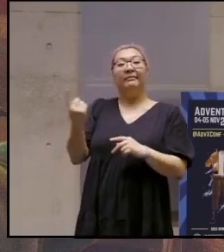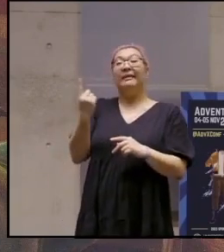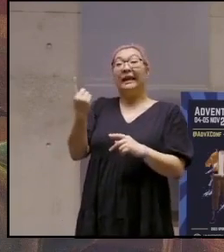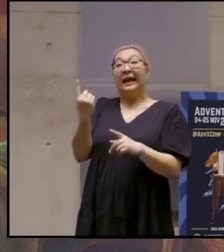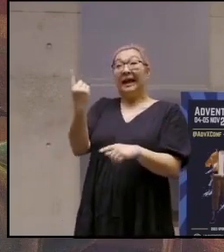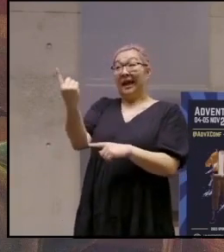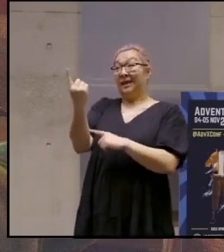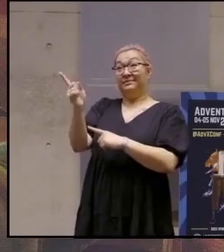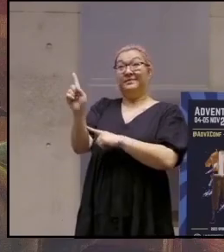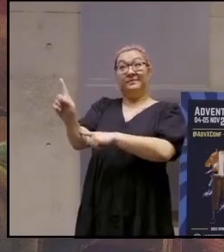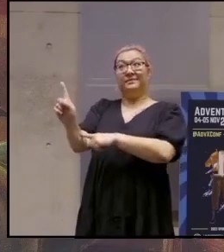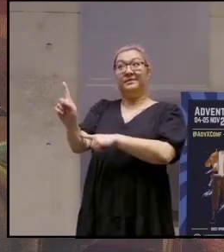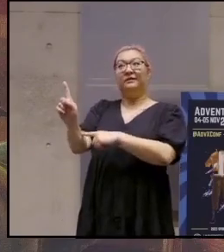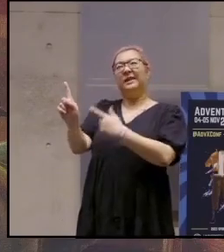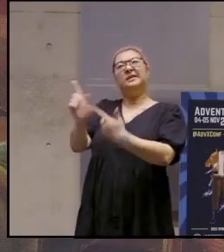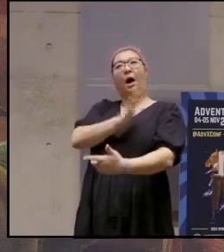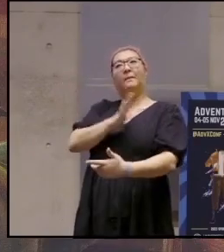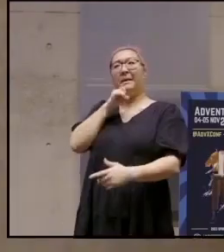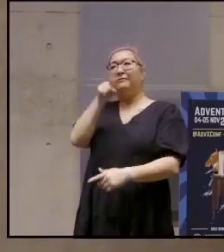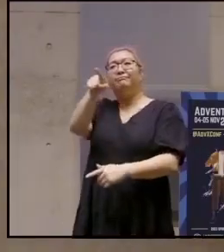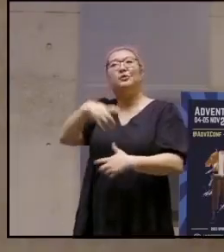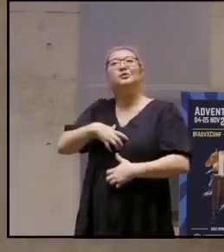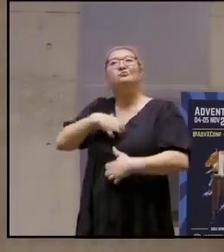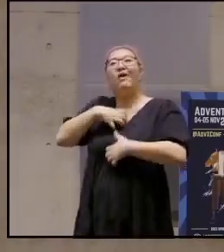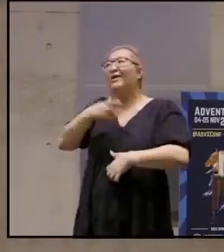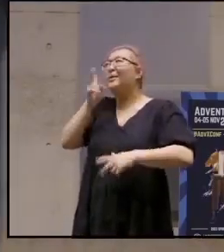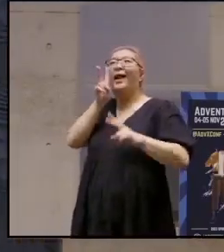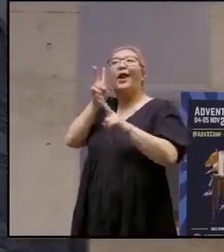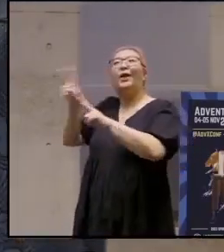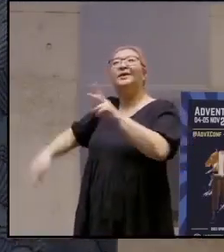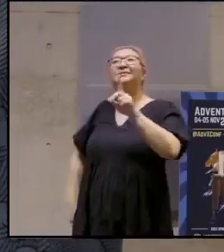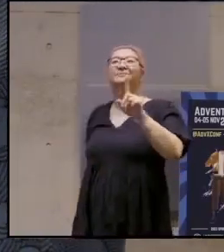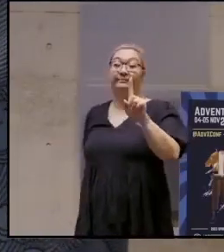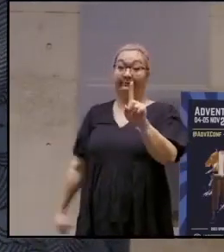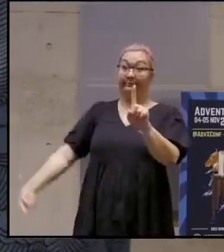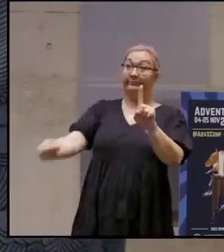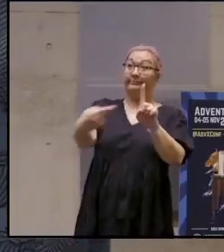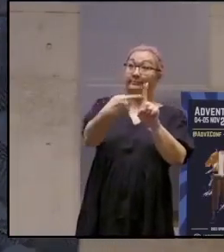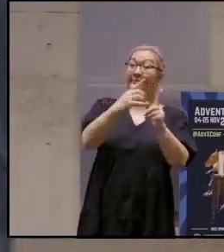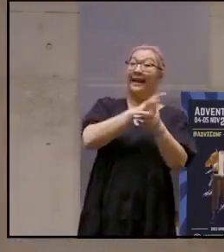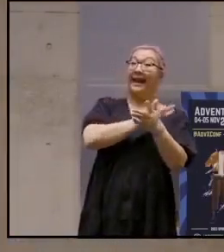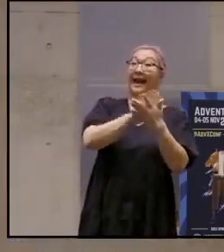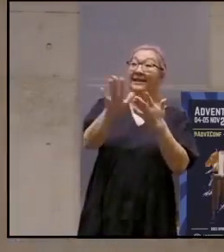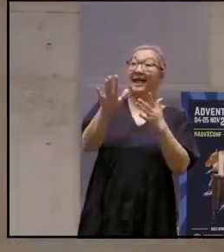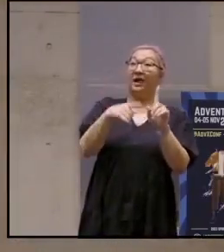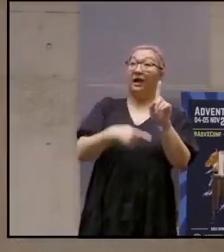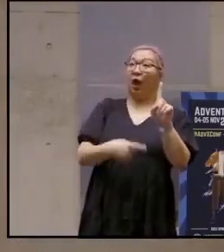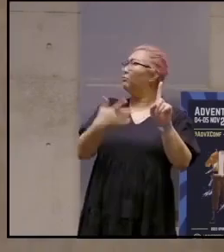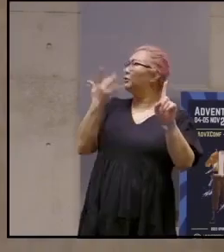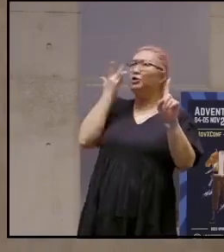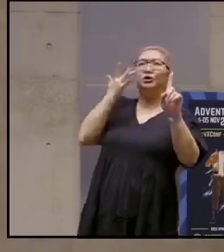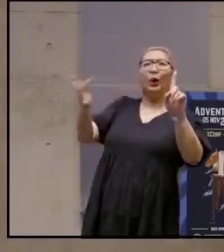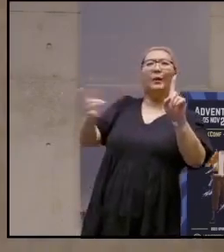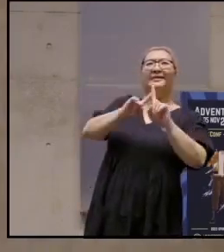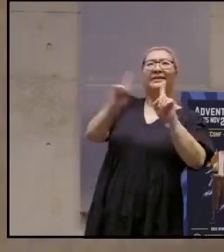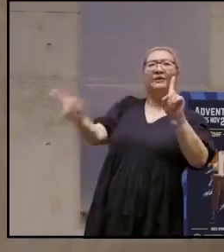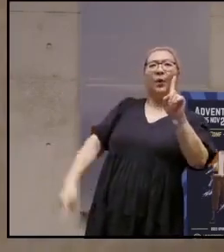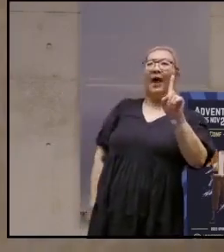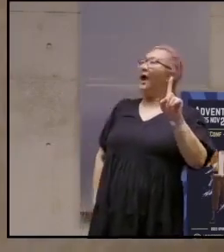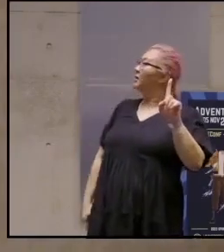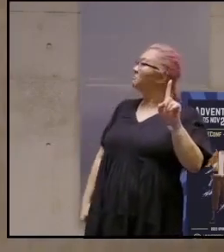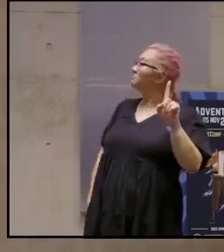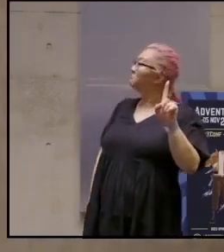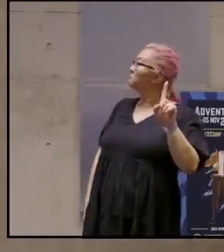look at Hidalgo, you might see something a little bit different. He's portrayed differently.